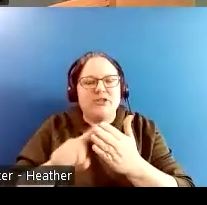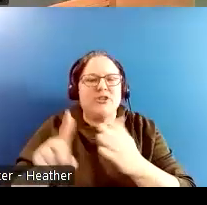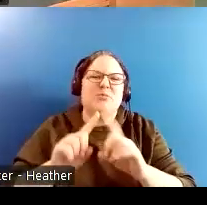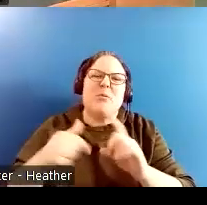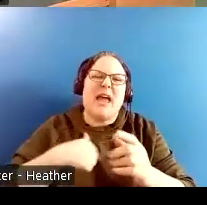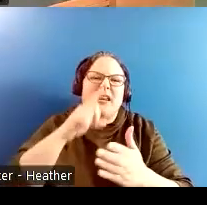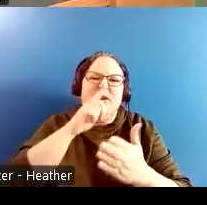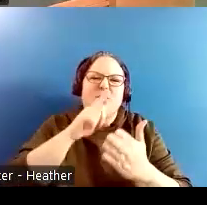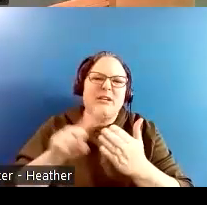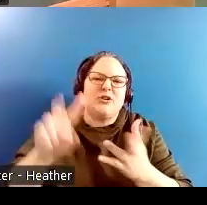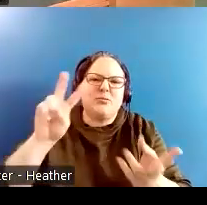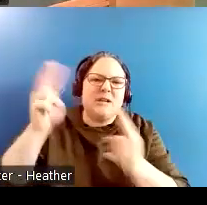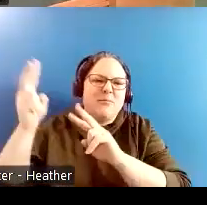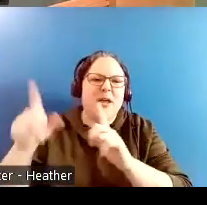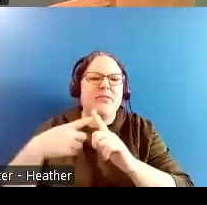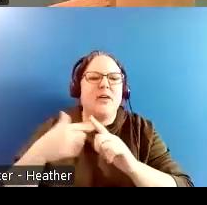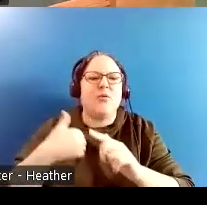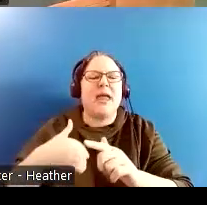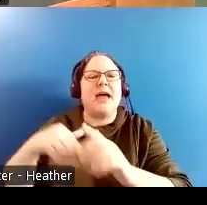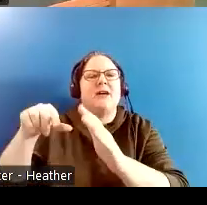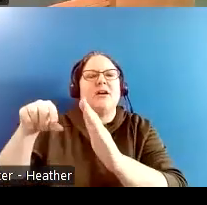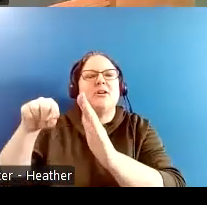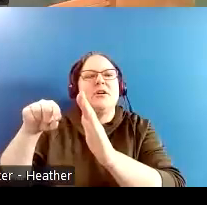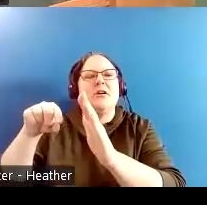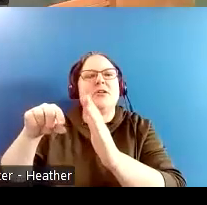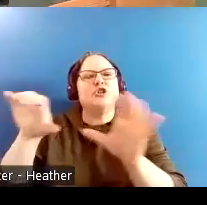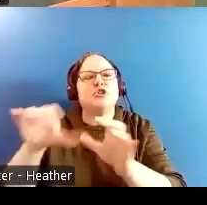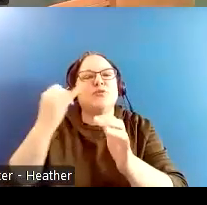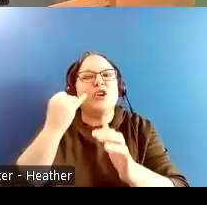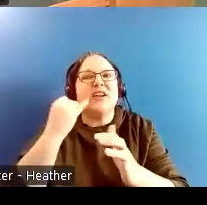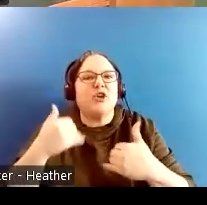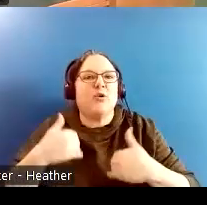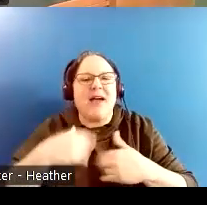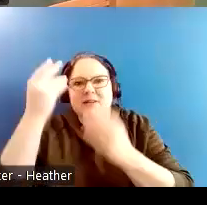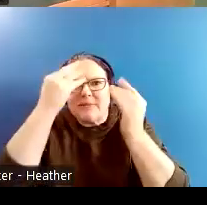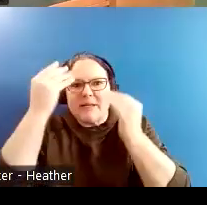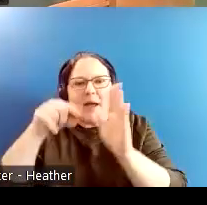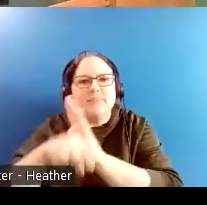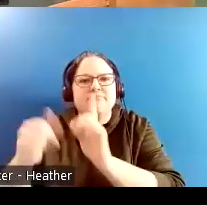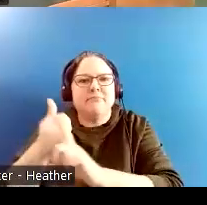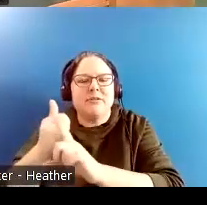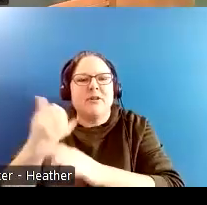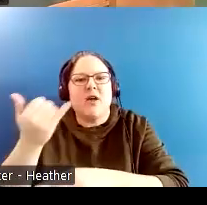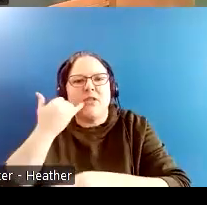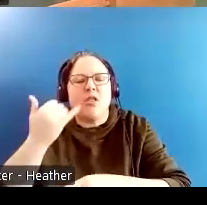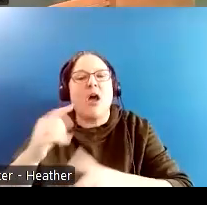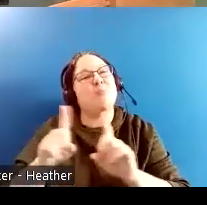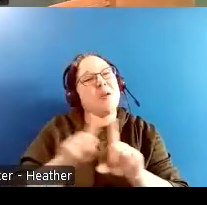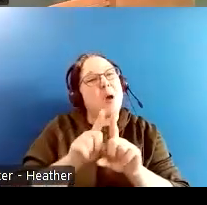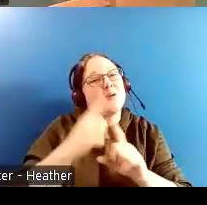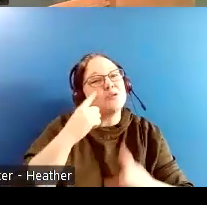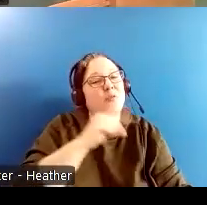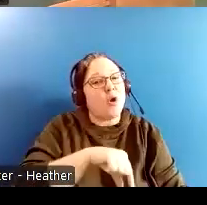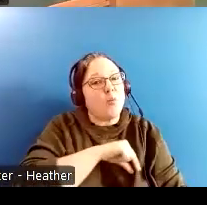a suicidal patient we had on the line, but also like for quality. And my project coordinator and I would listen to some of the